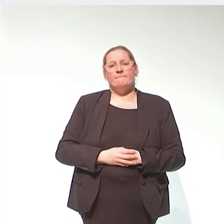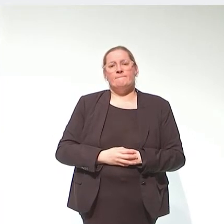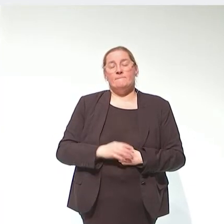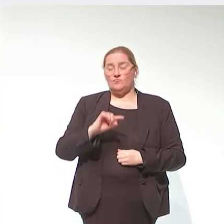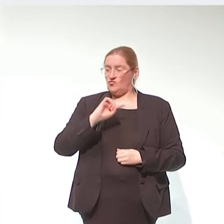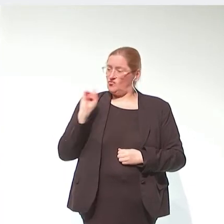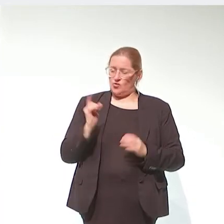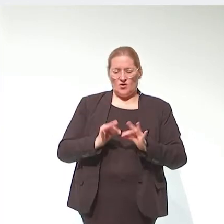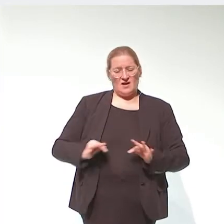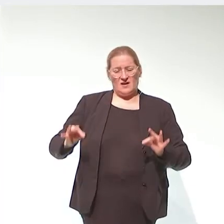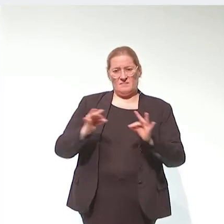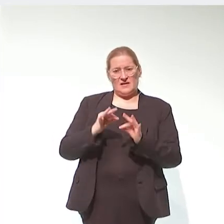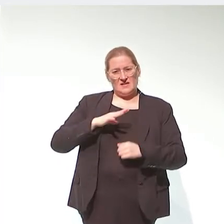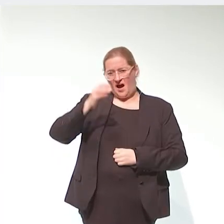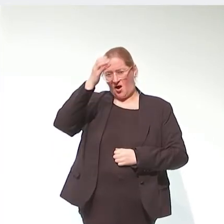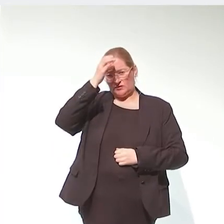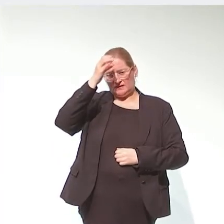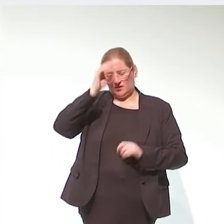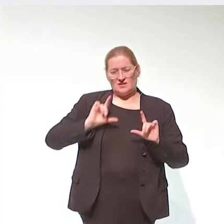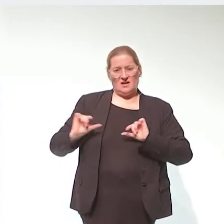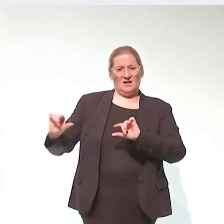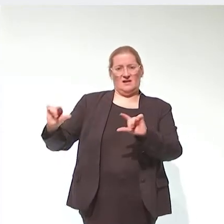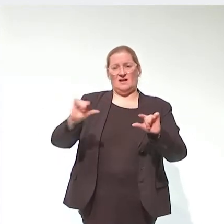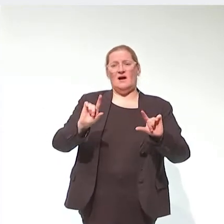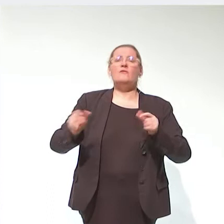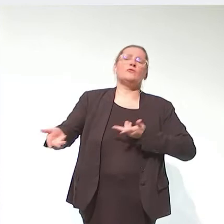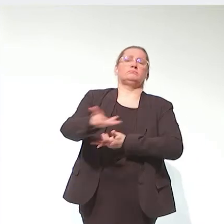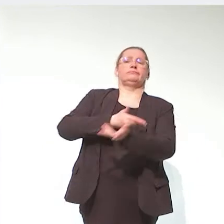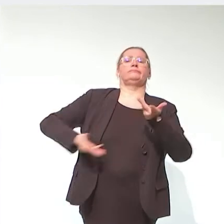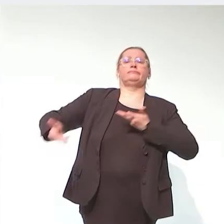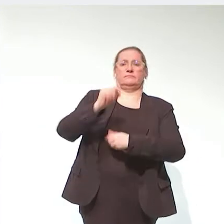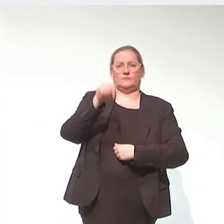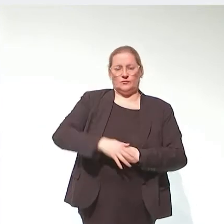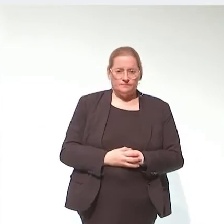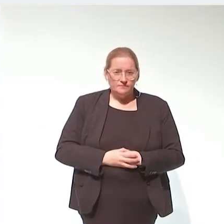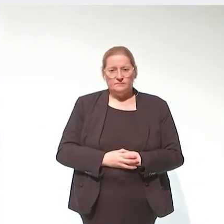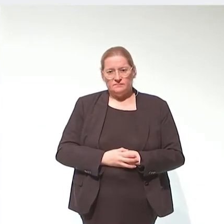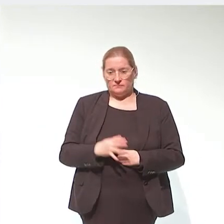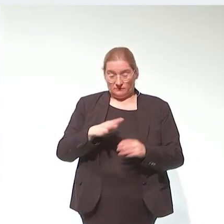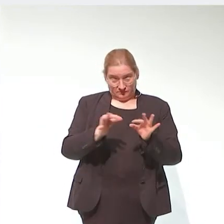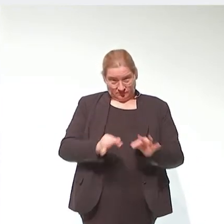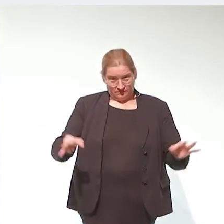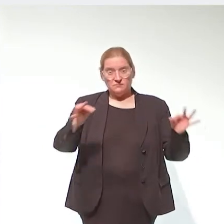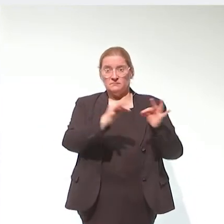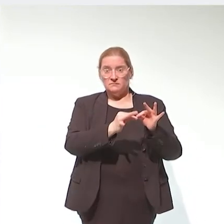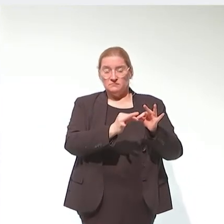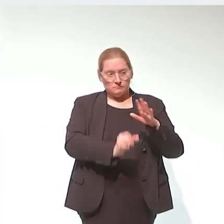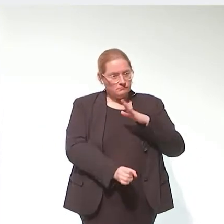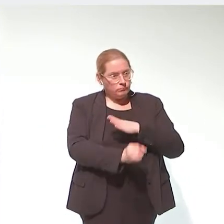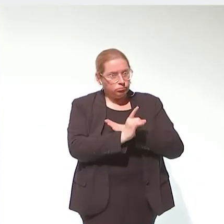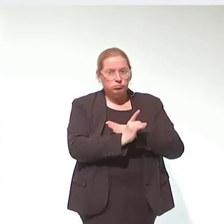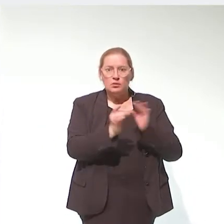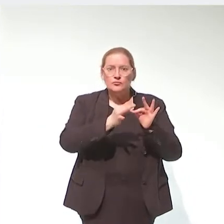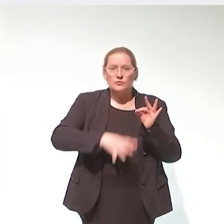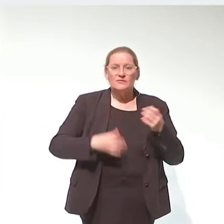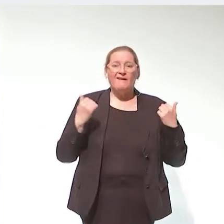states, how many of us have come up with great solutions. Sometimes in a Nordic country, we do think we have all